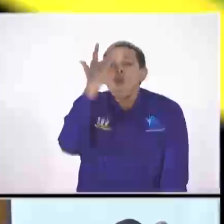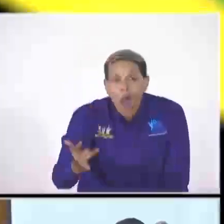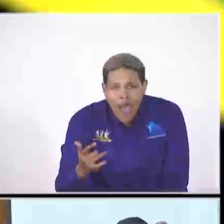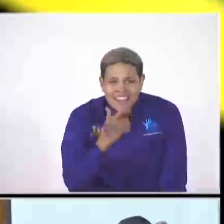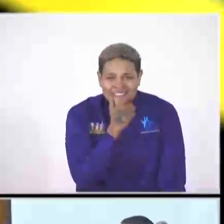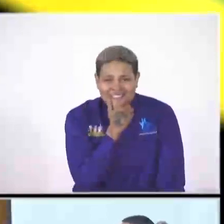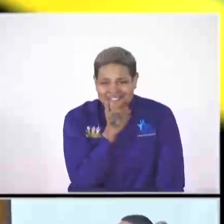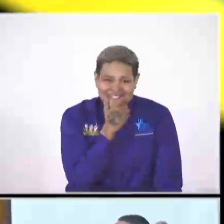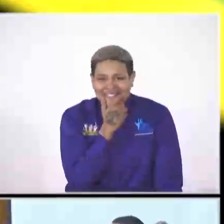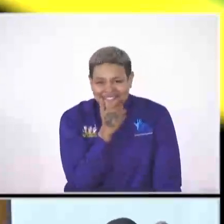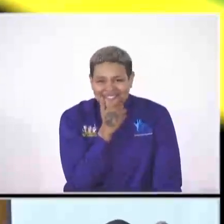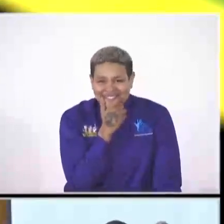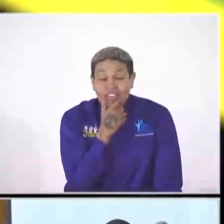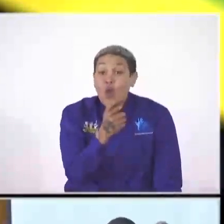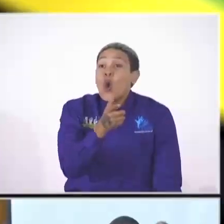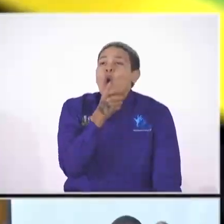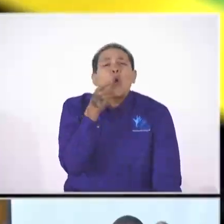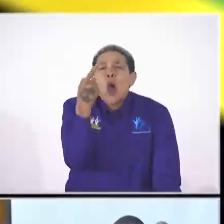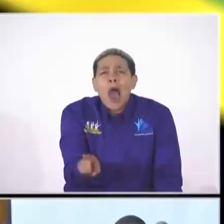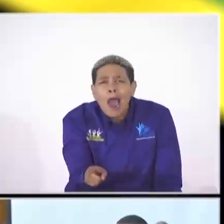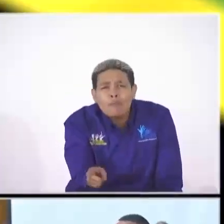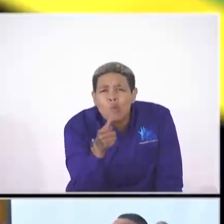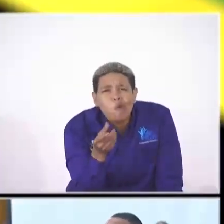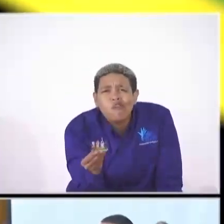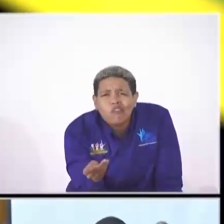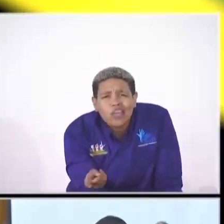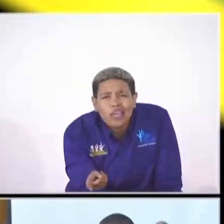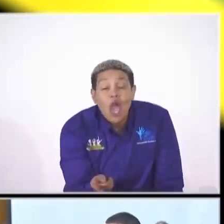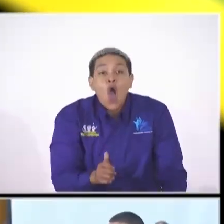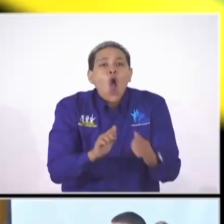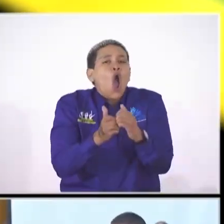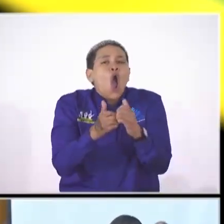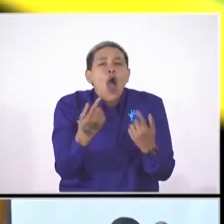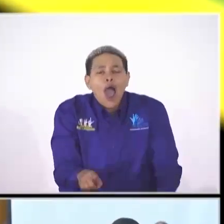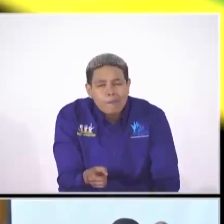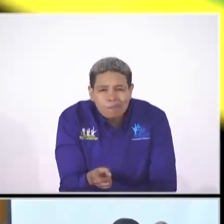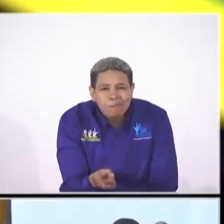who it happened to, and how it happened.